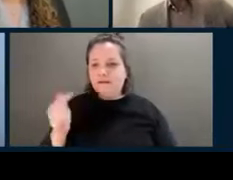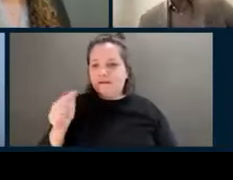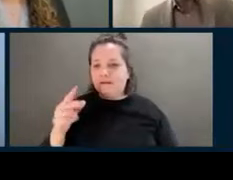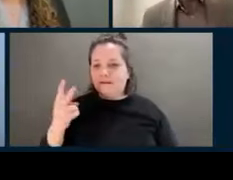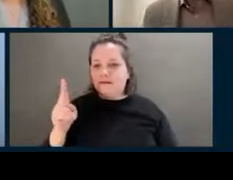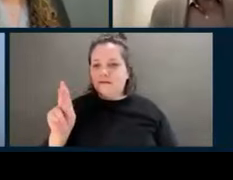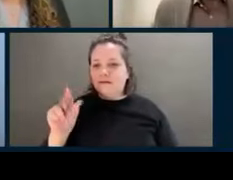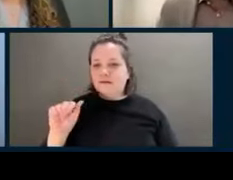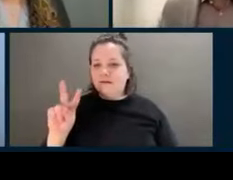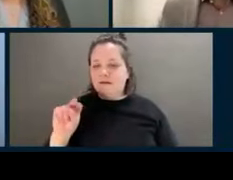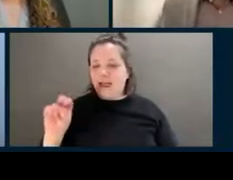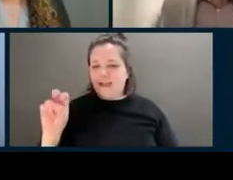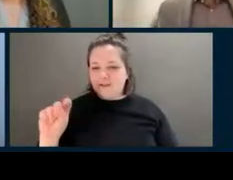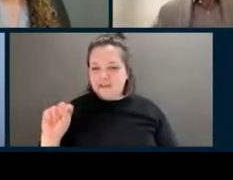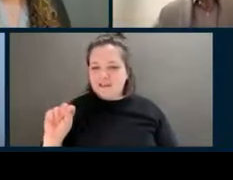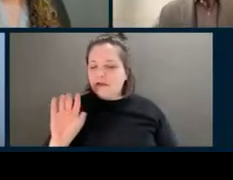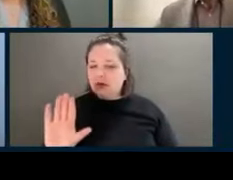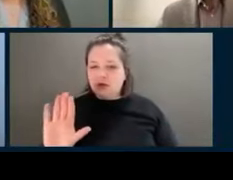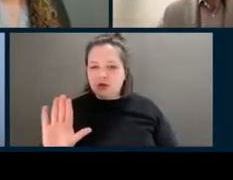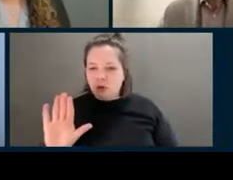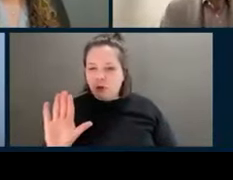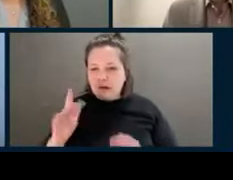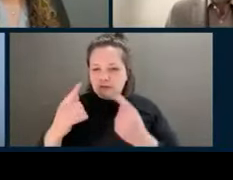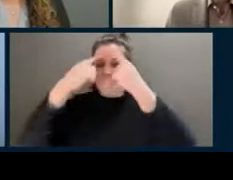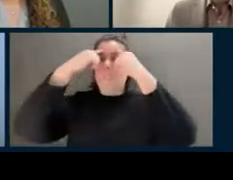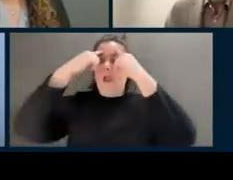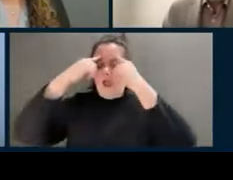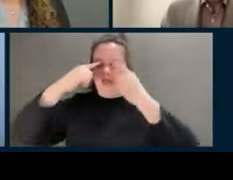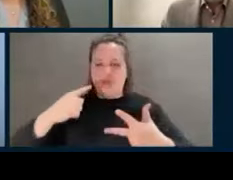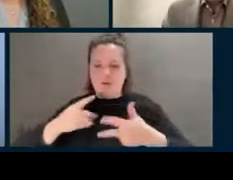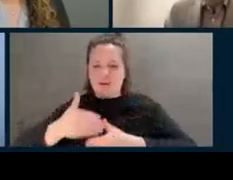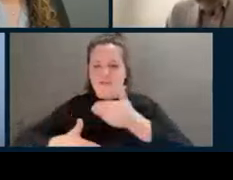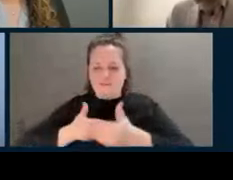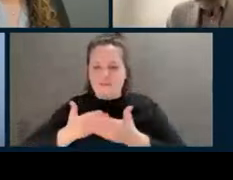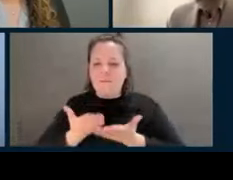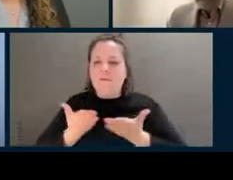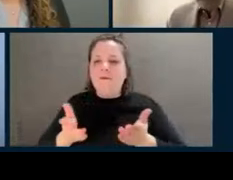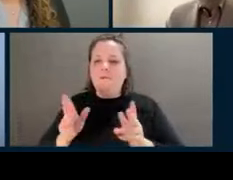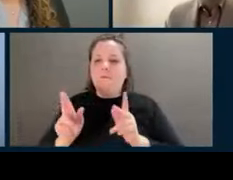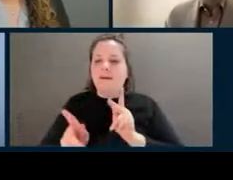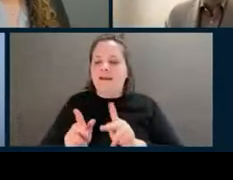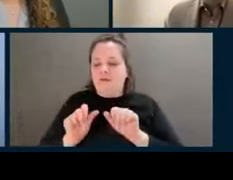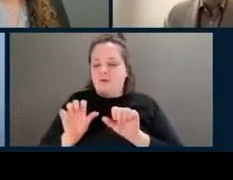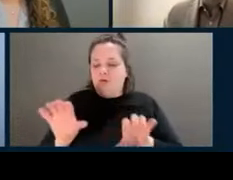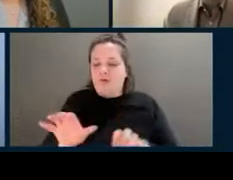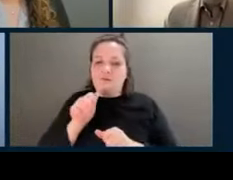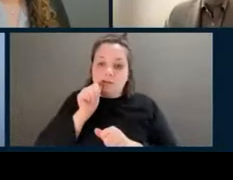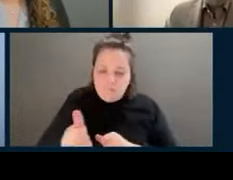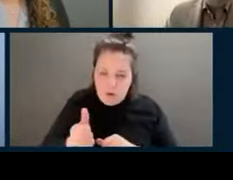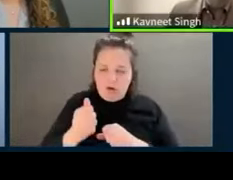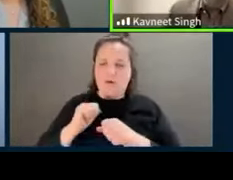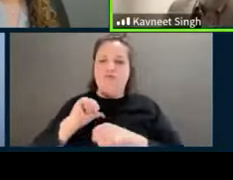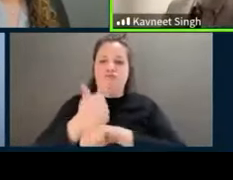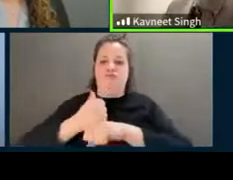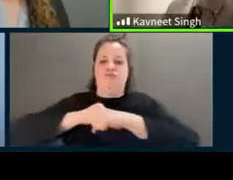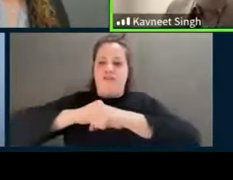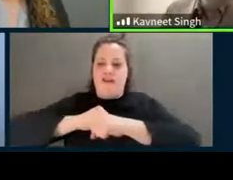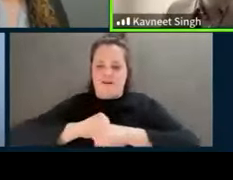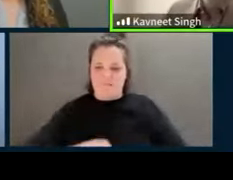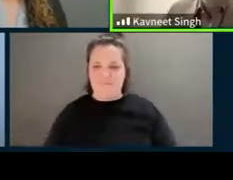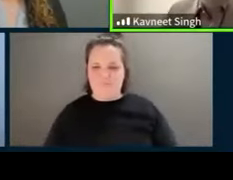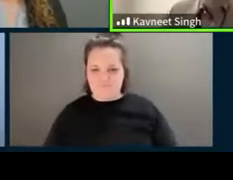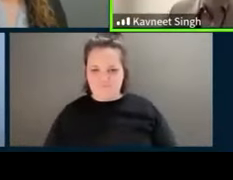mind? Three steps people can do tomorrow that you feel that can help them to protect their safety and security. Yeah, sure.